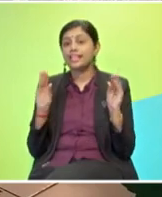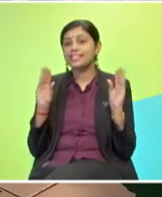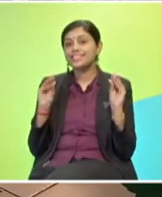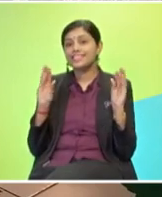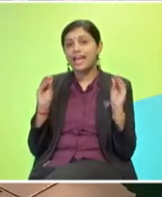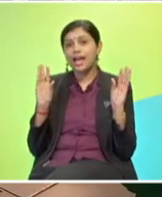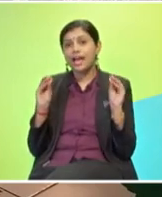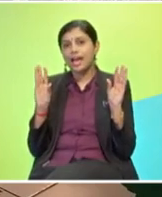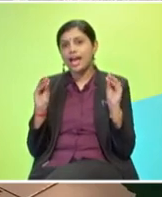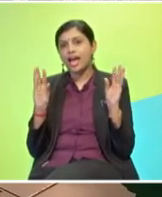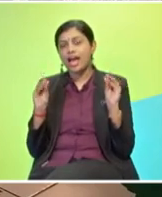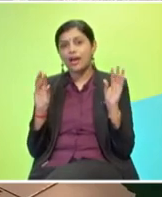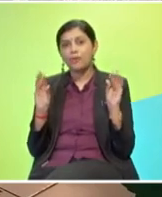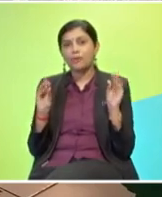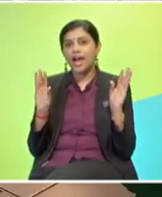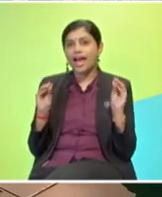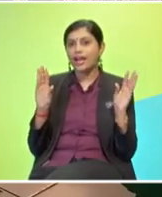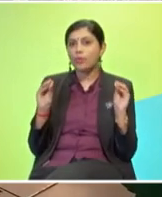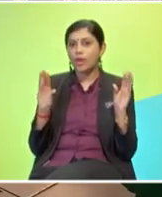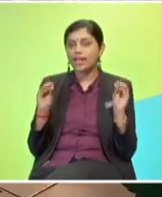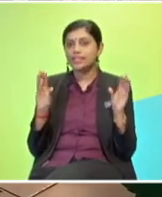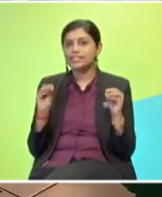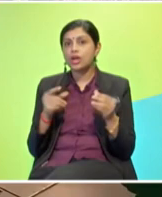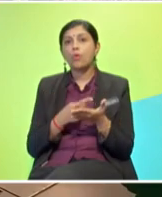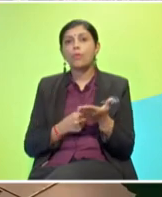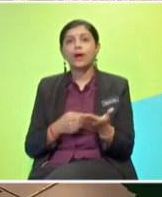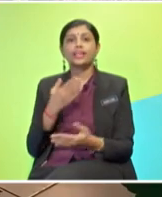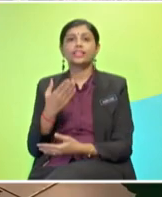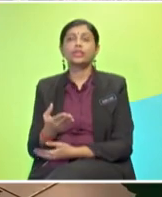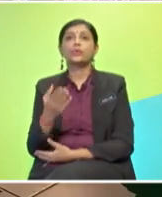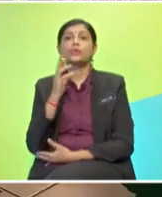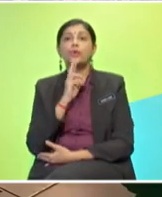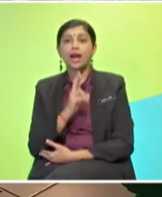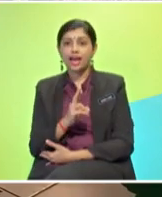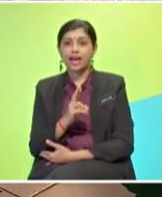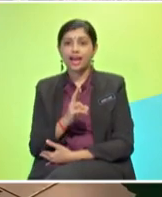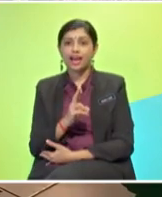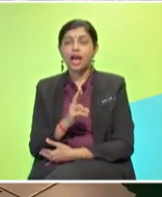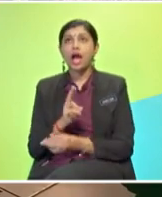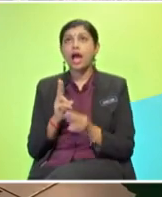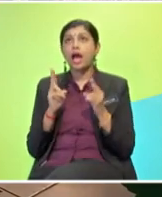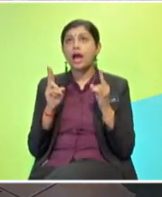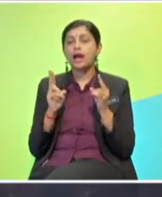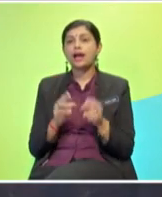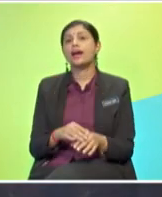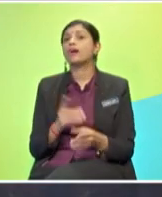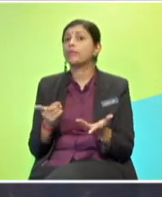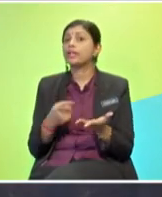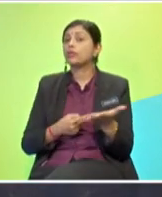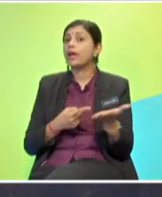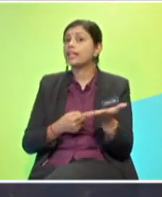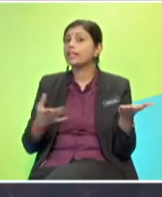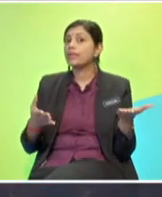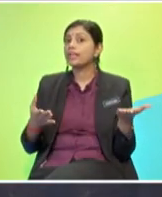little star. How I wonder what you are.